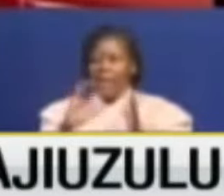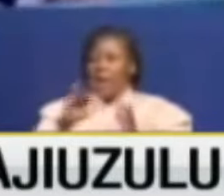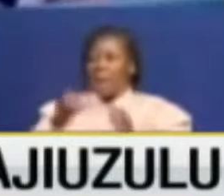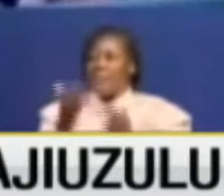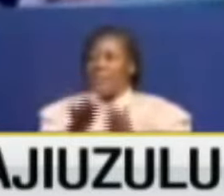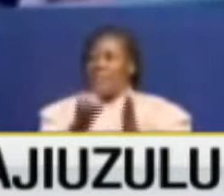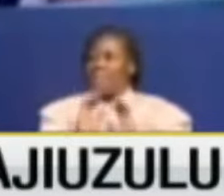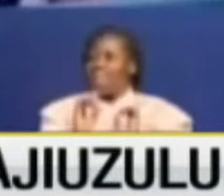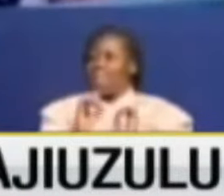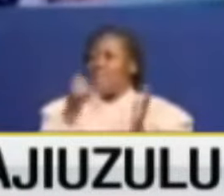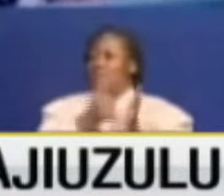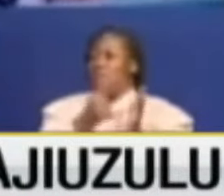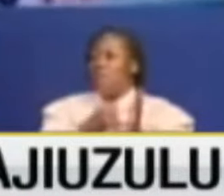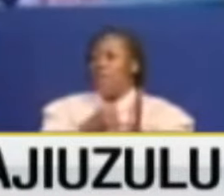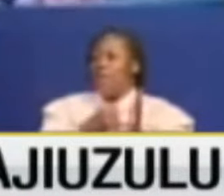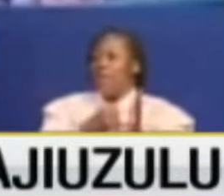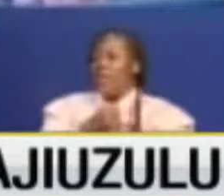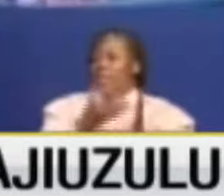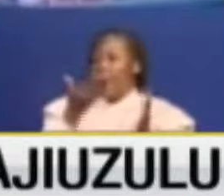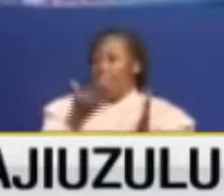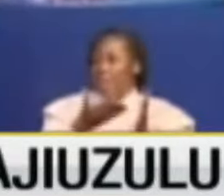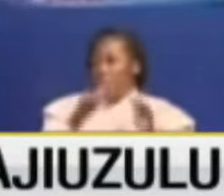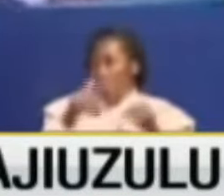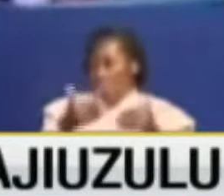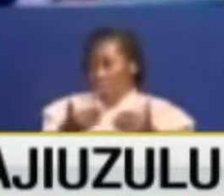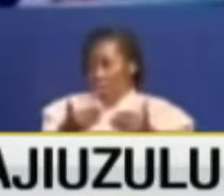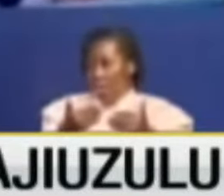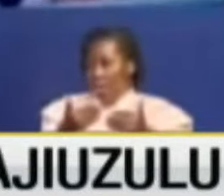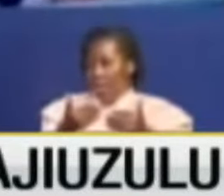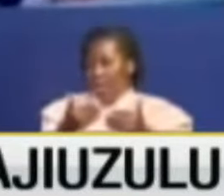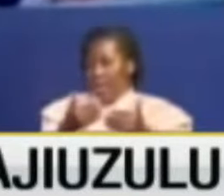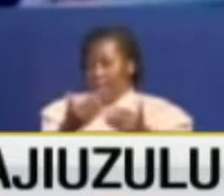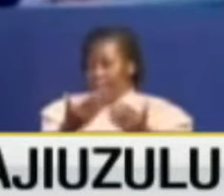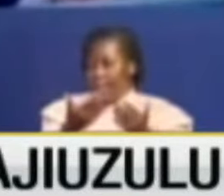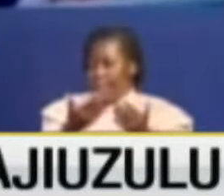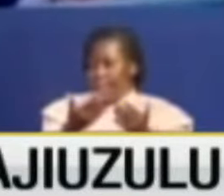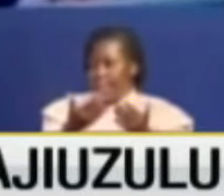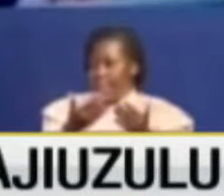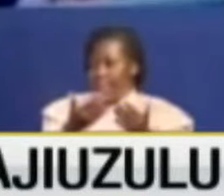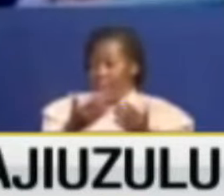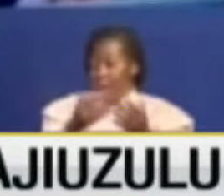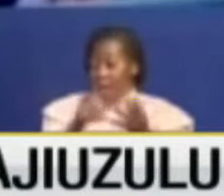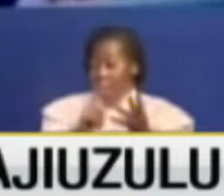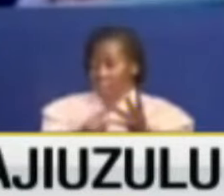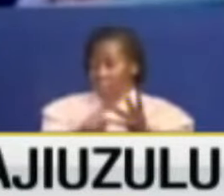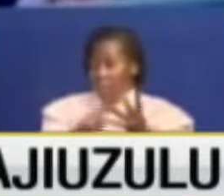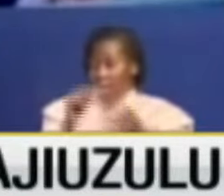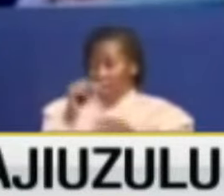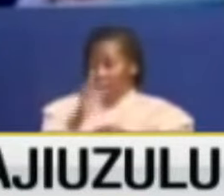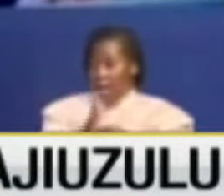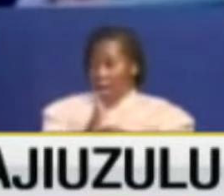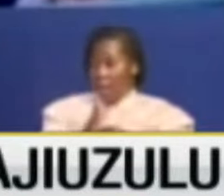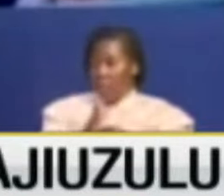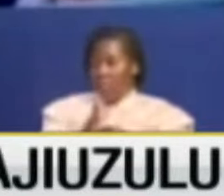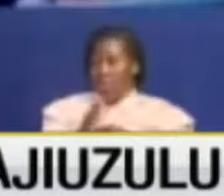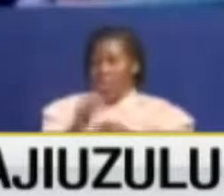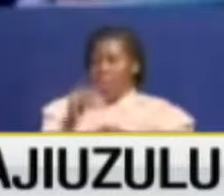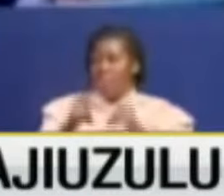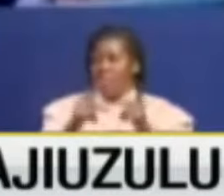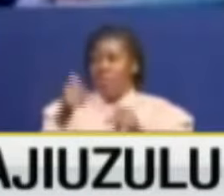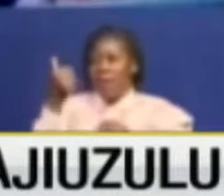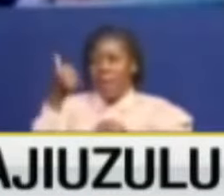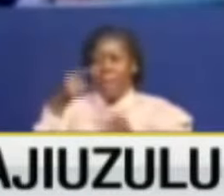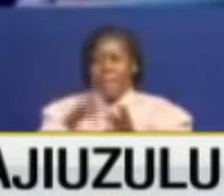service involved in interdiction or suspension of staff. Number two, the governor does not process or pay